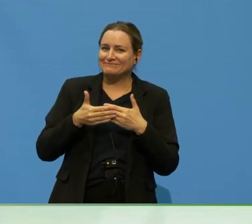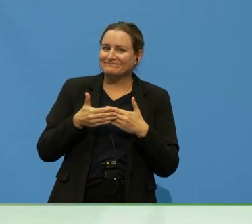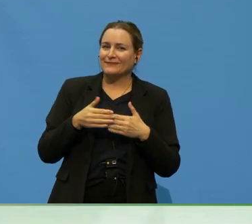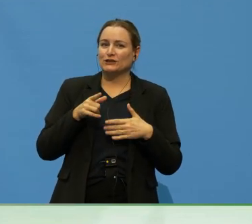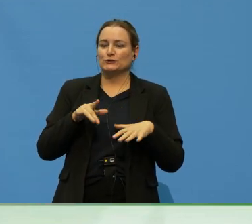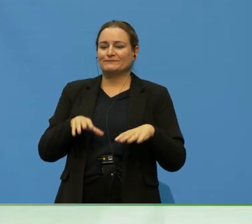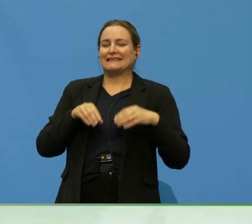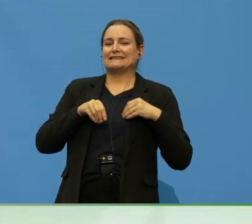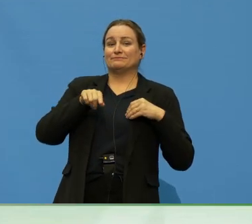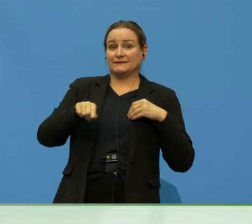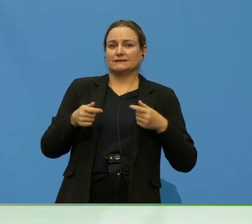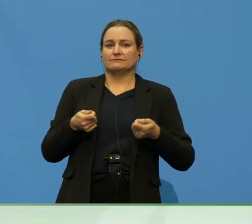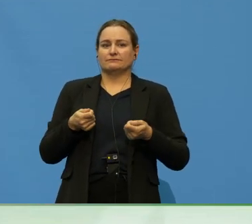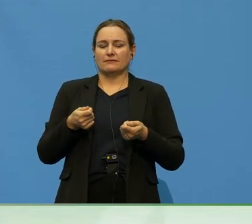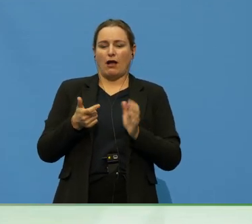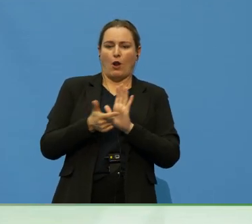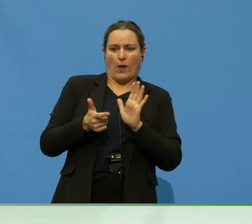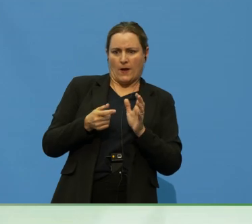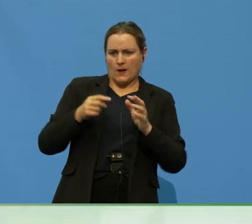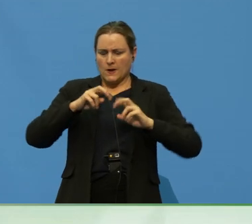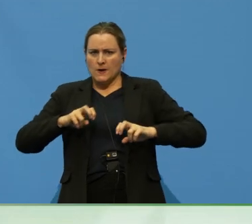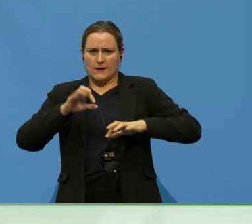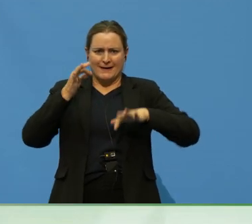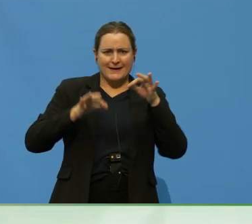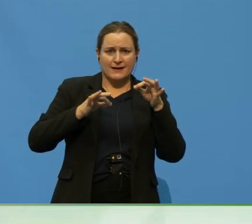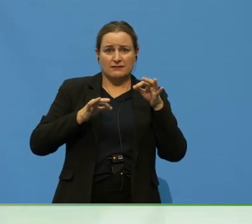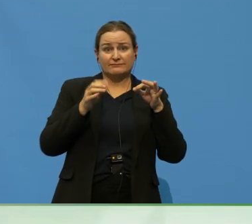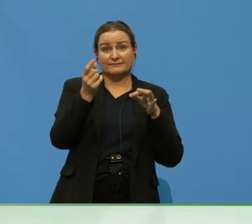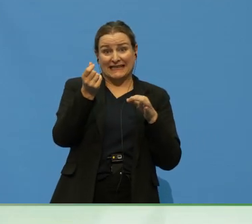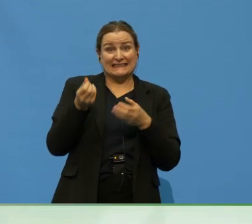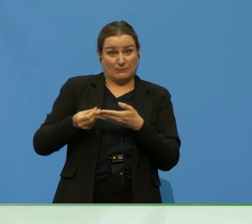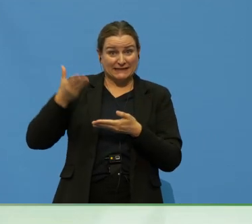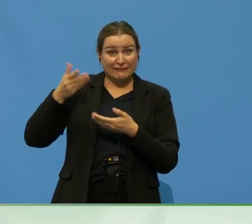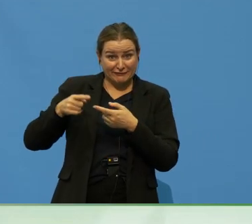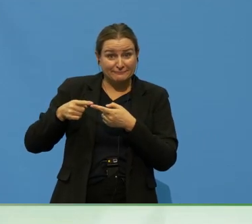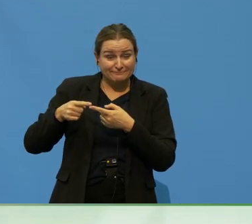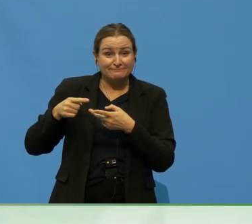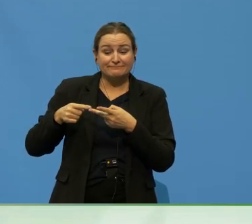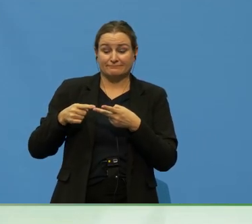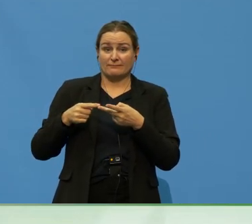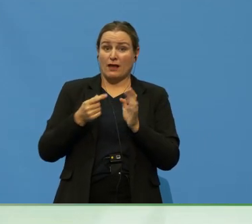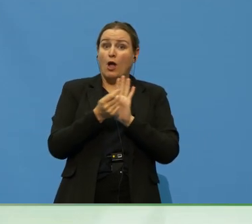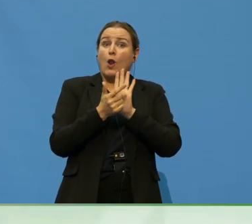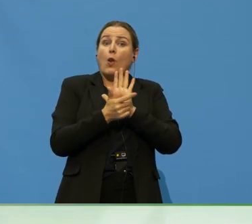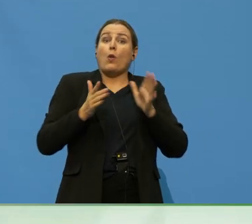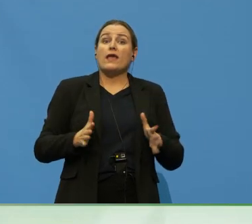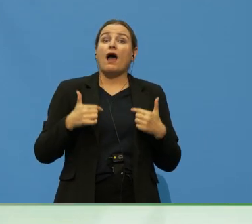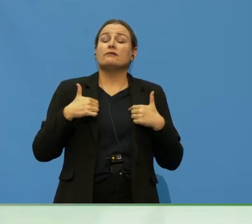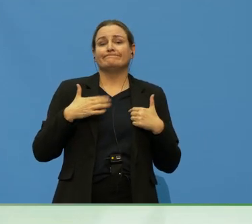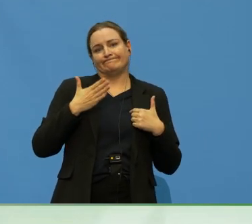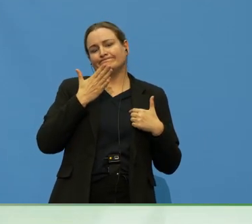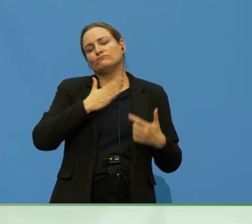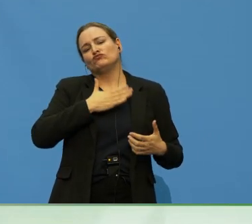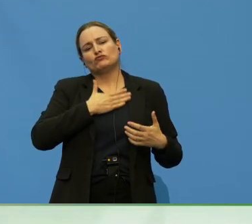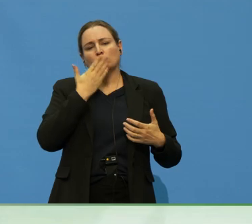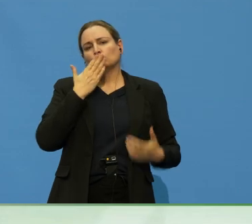it relatively expensive, but even if you find a lawyer who will work for free,